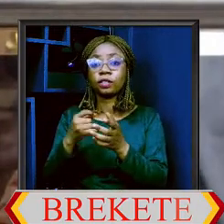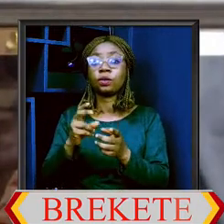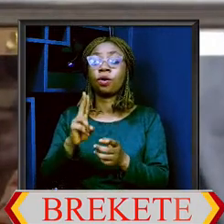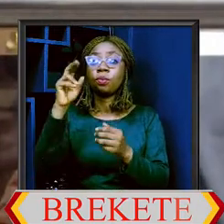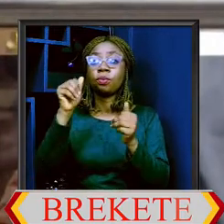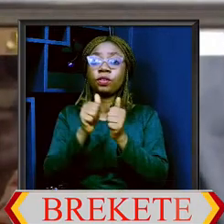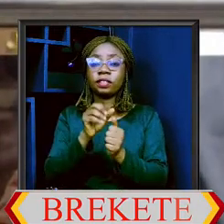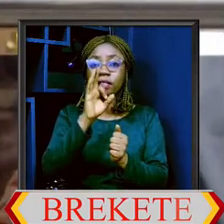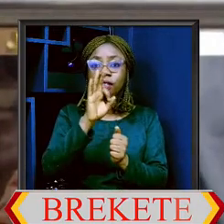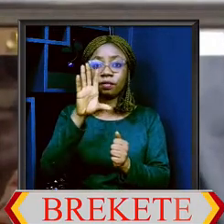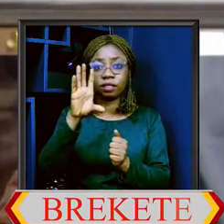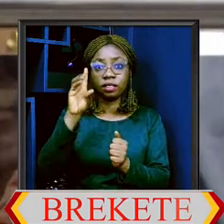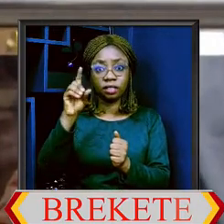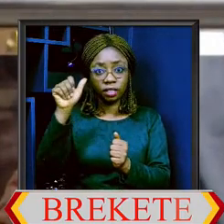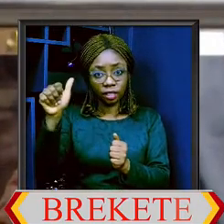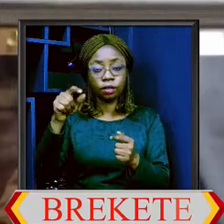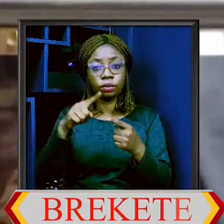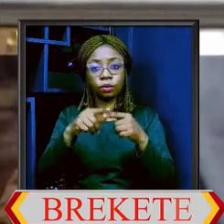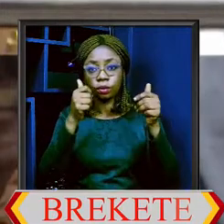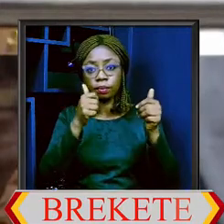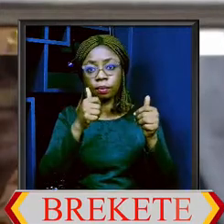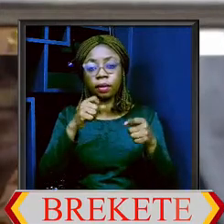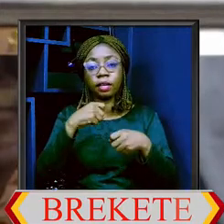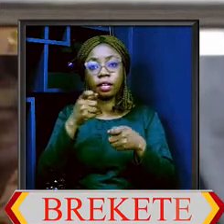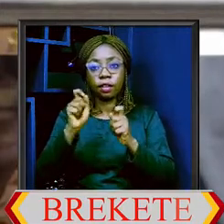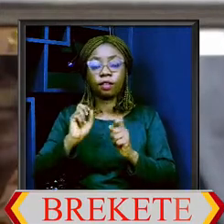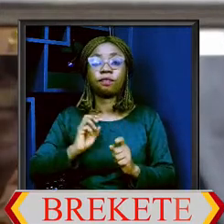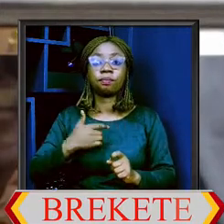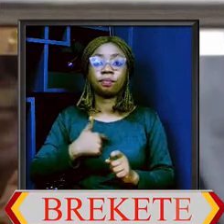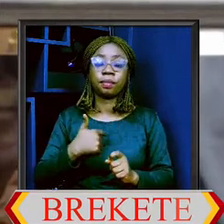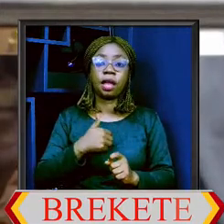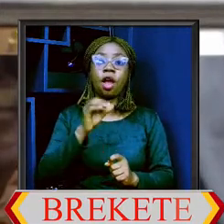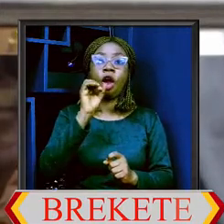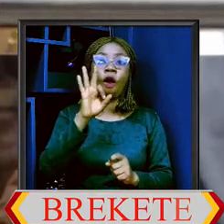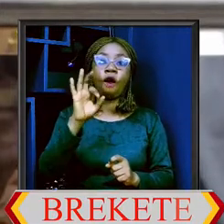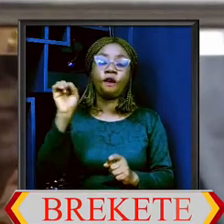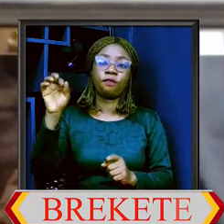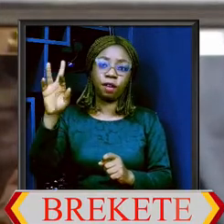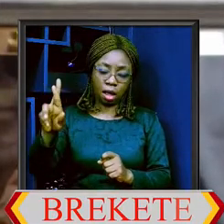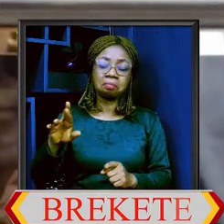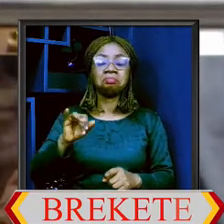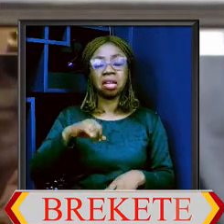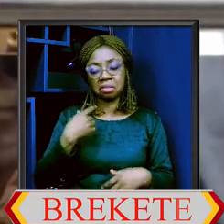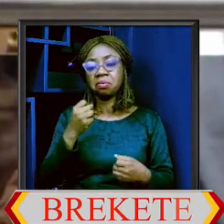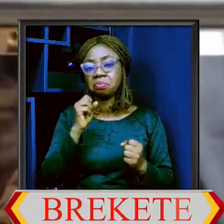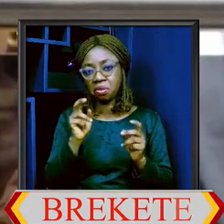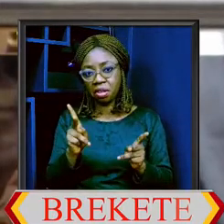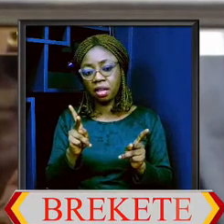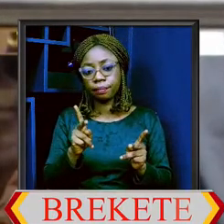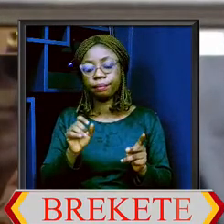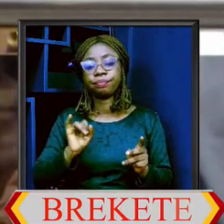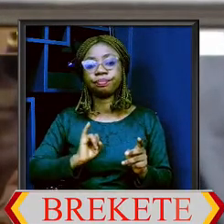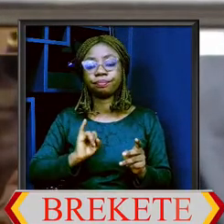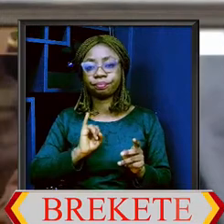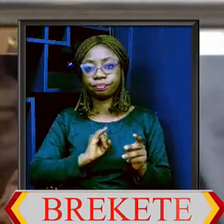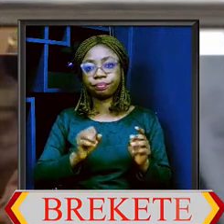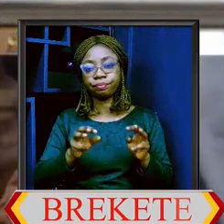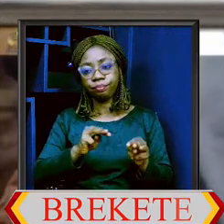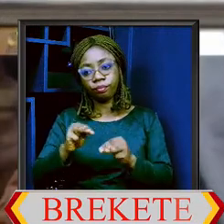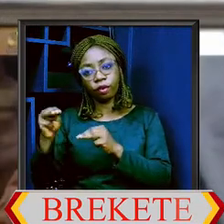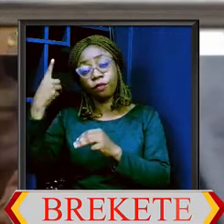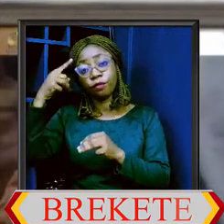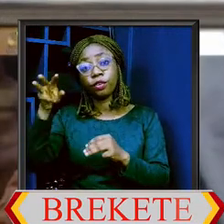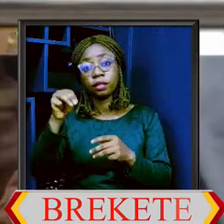offer I say yes sir so I left and for them to